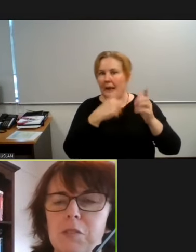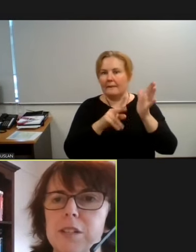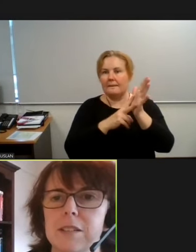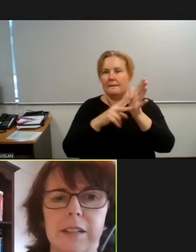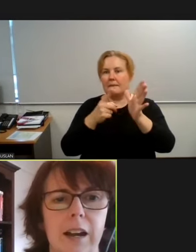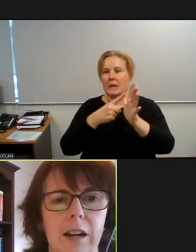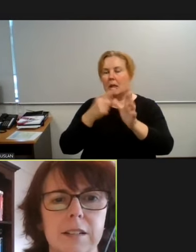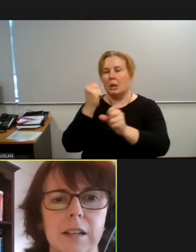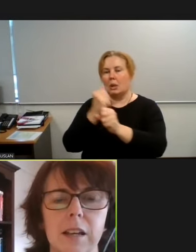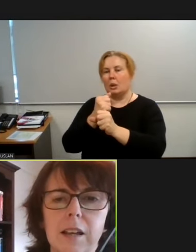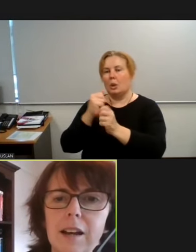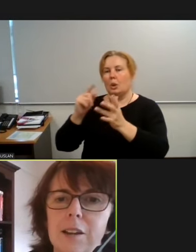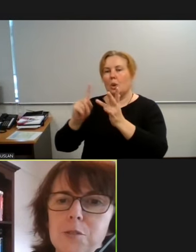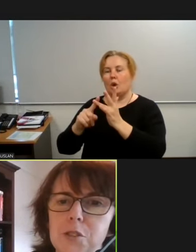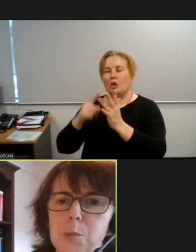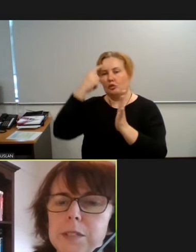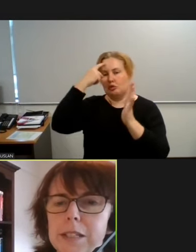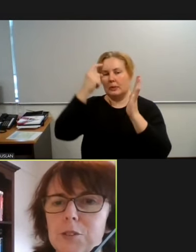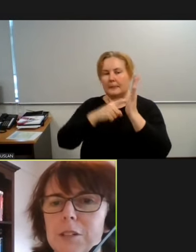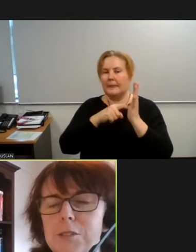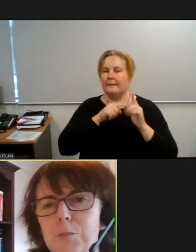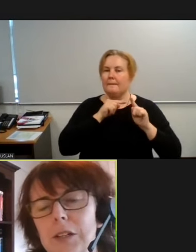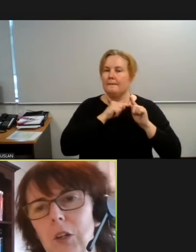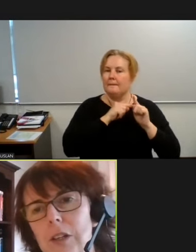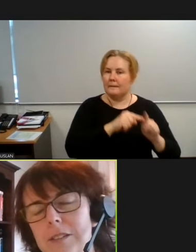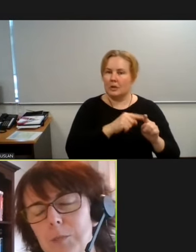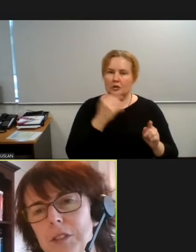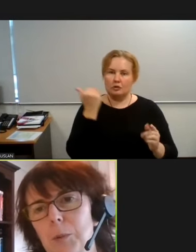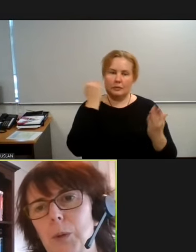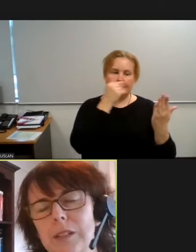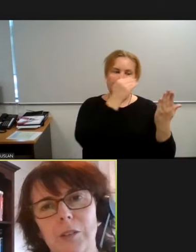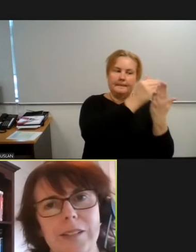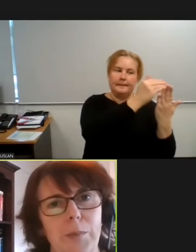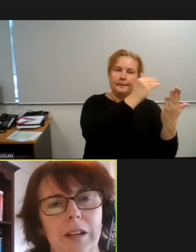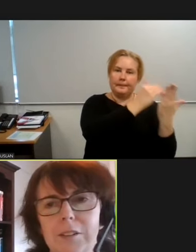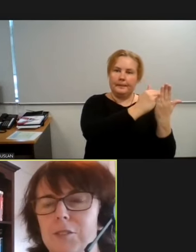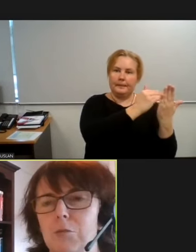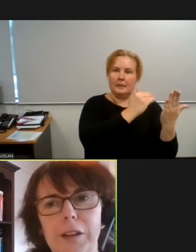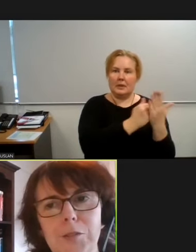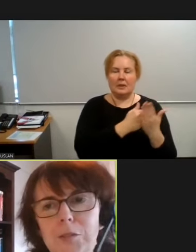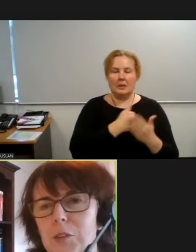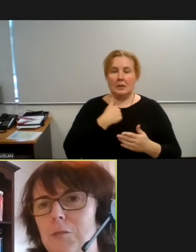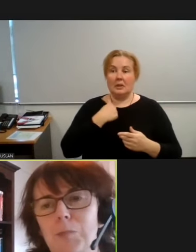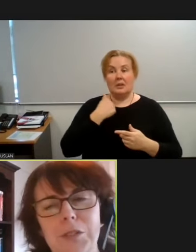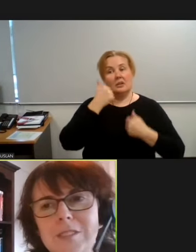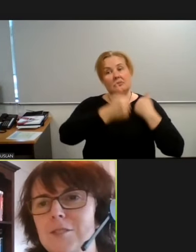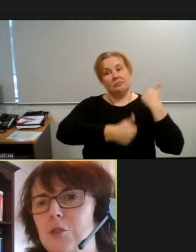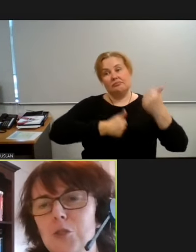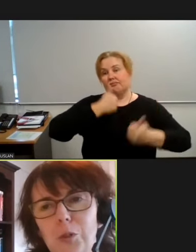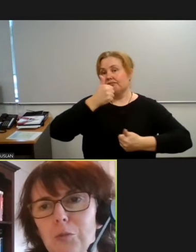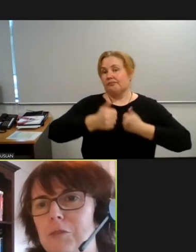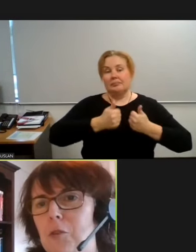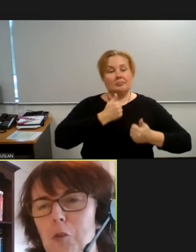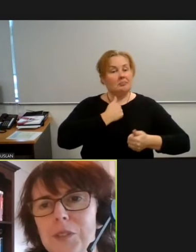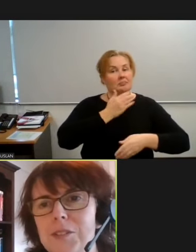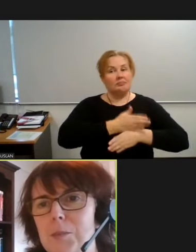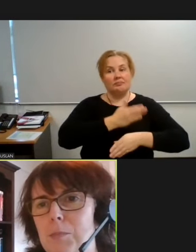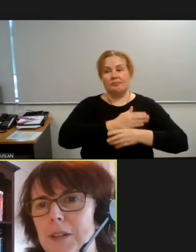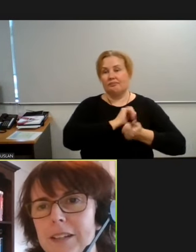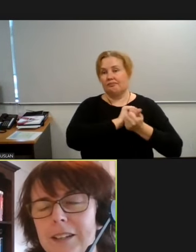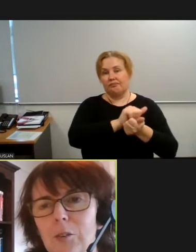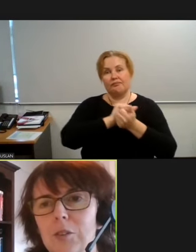recommendations we've recently had. I also just wanted to give a shout out to my colleagues. I mean, they've been working incredibly hard on a range of the business as usual